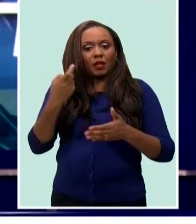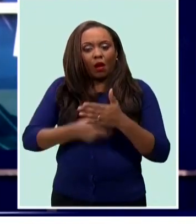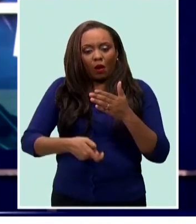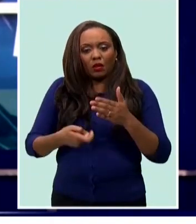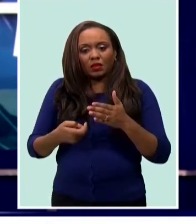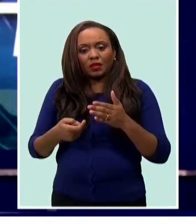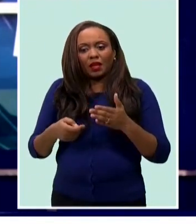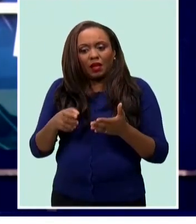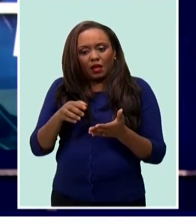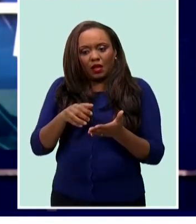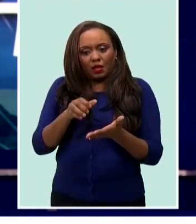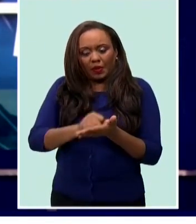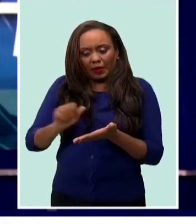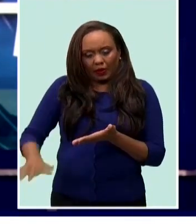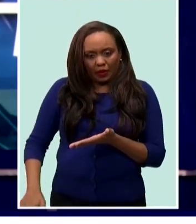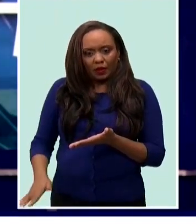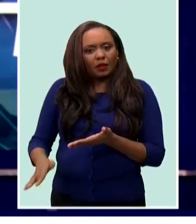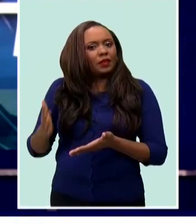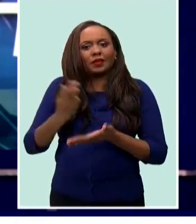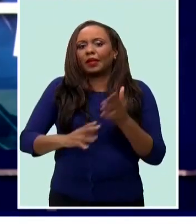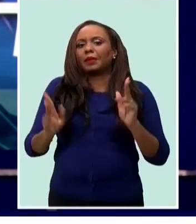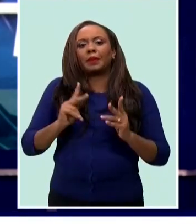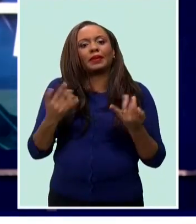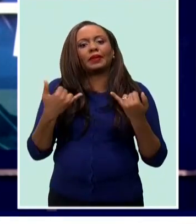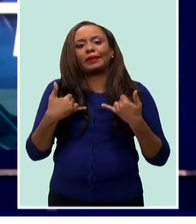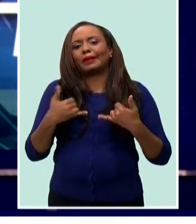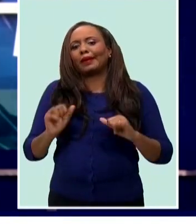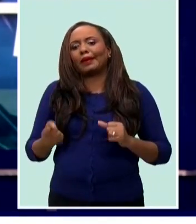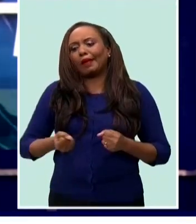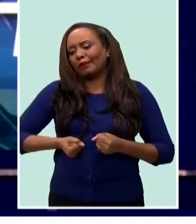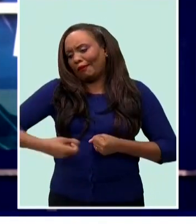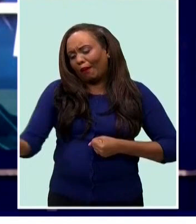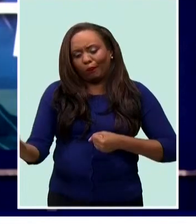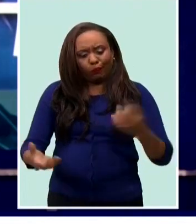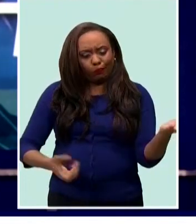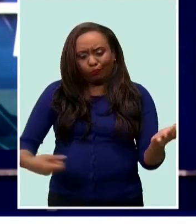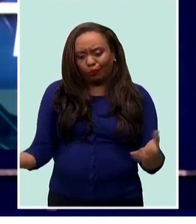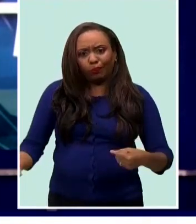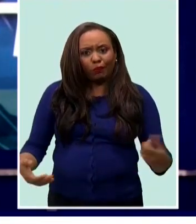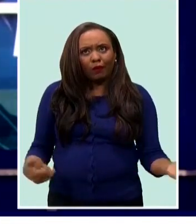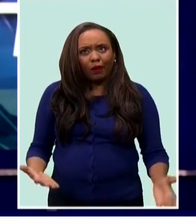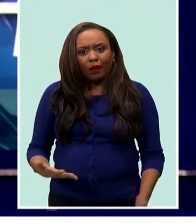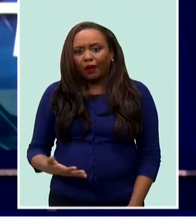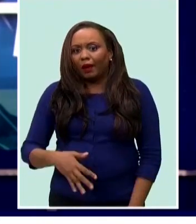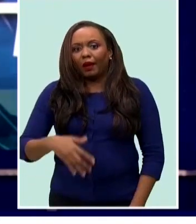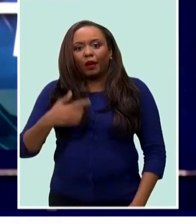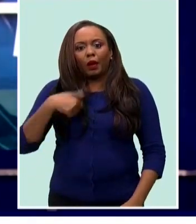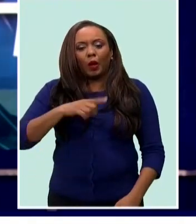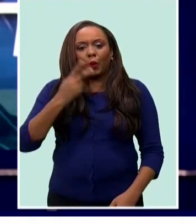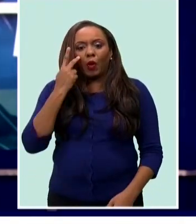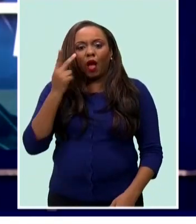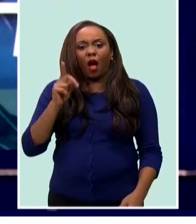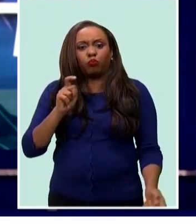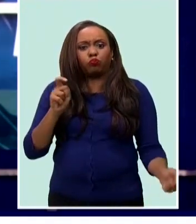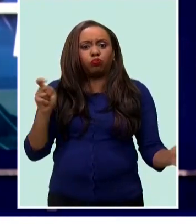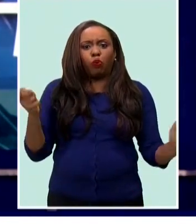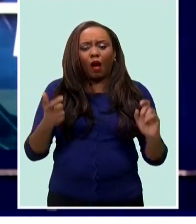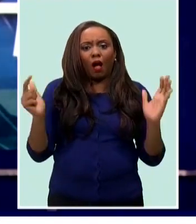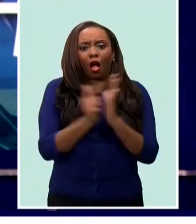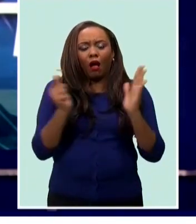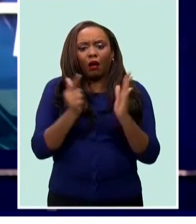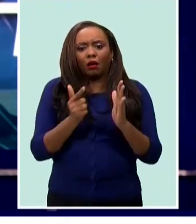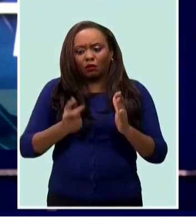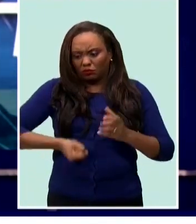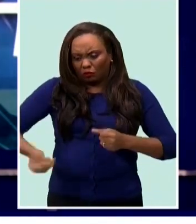gotten the message and are still dumping indiscriminately. This was clear as Long Beach Christchurch literally transformed into yet another